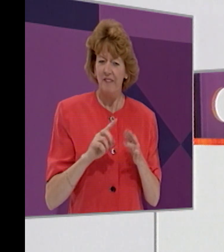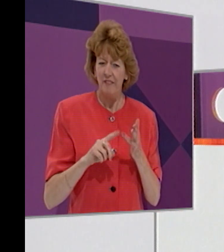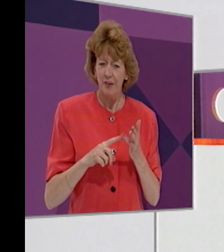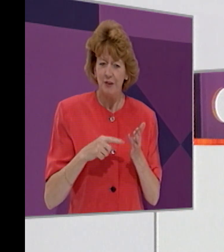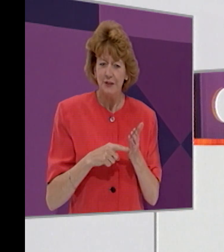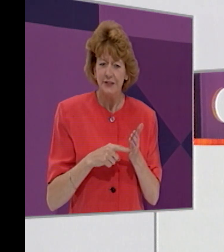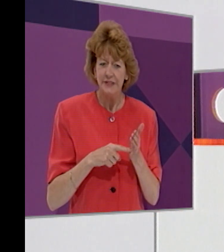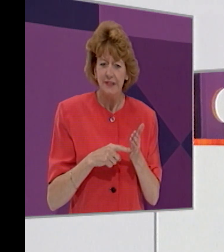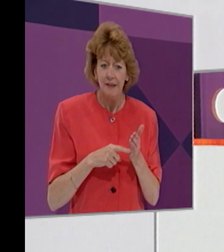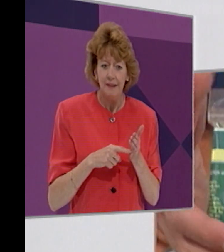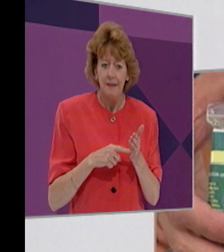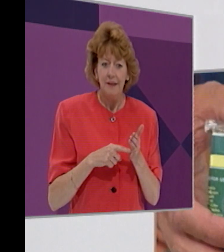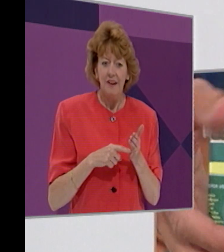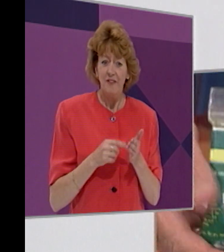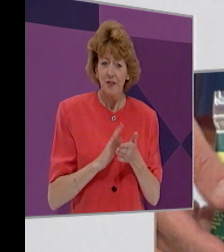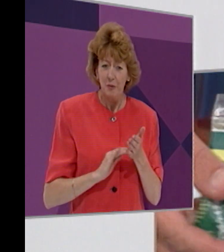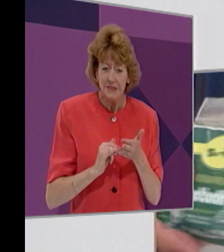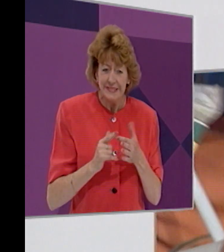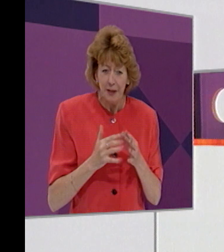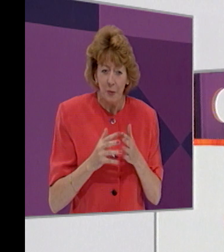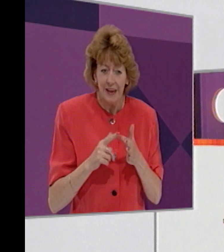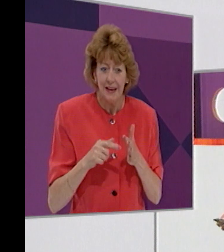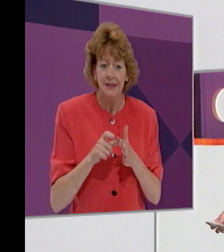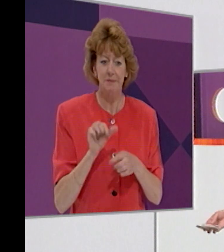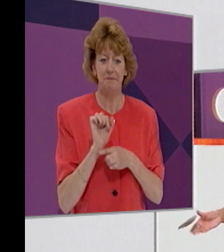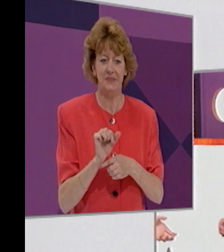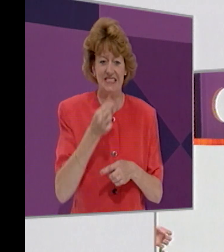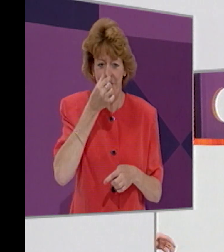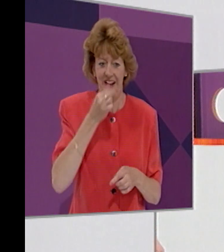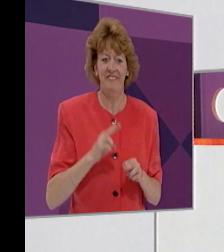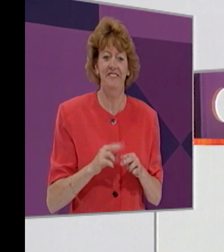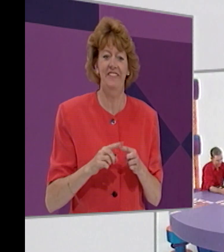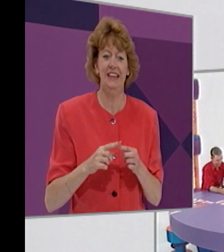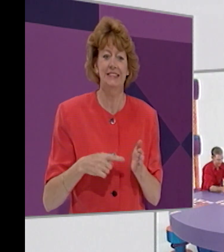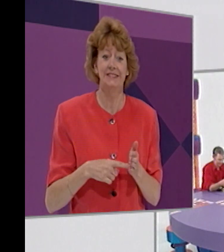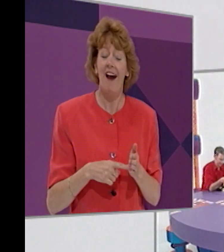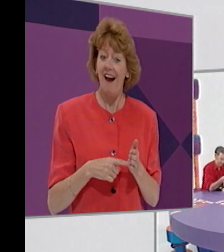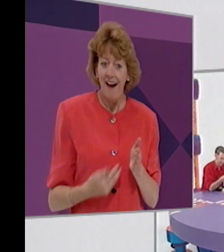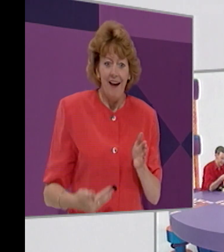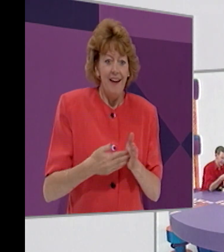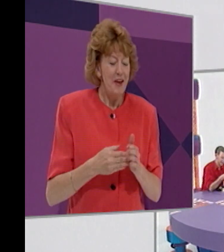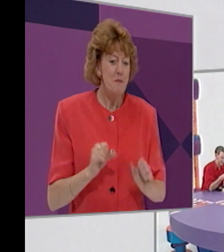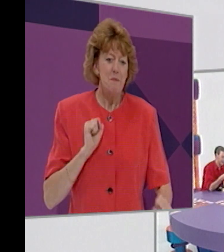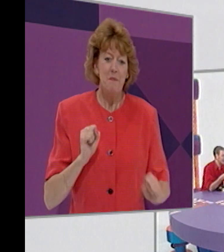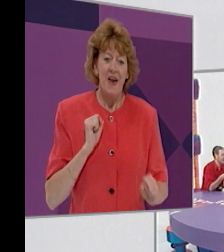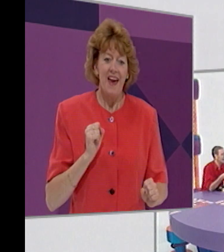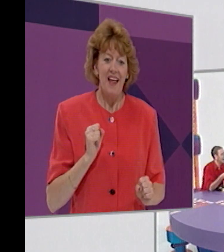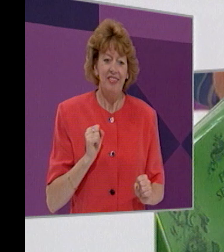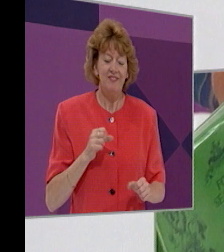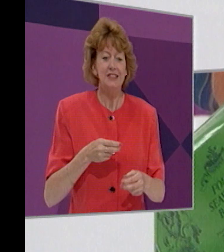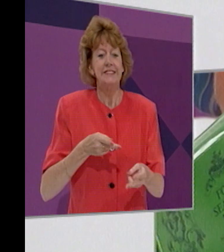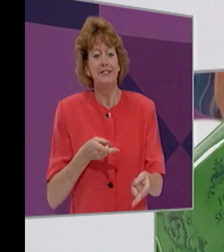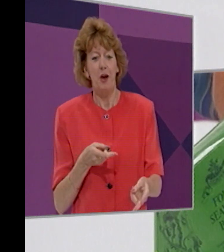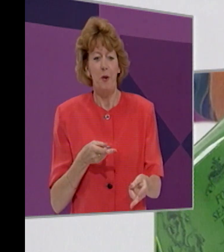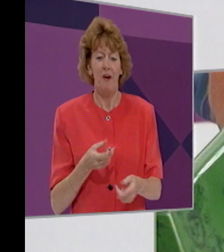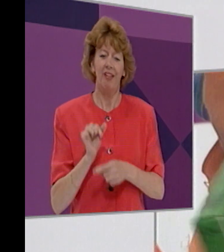that. Thanks, Fred. Ah, seaweed foot bath, Gareth. That's certainly the thing you need. Are trying to tell me something? Ah, seaweed baths. What better?